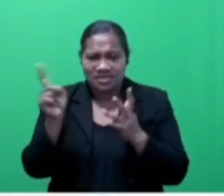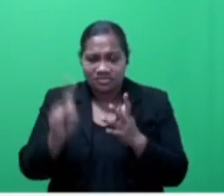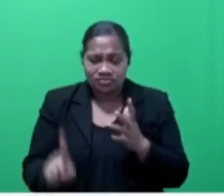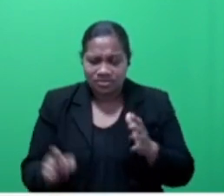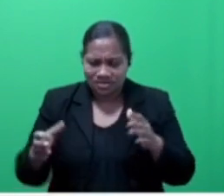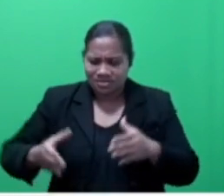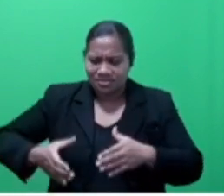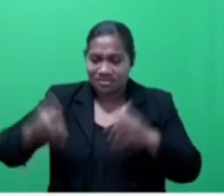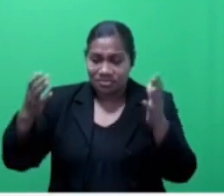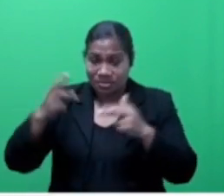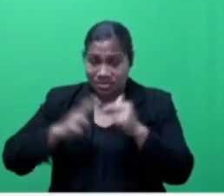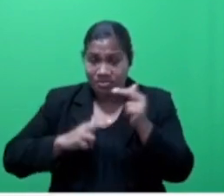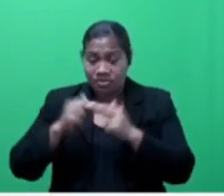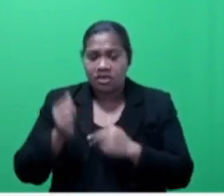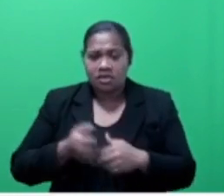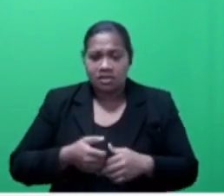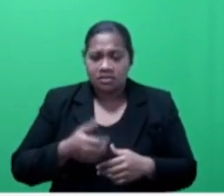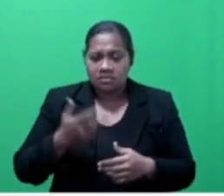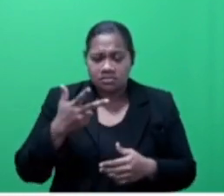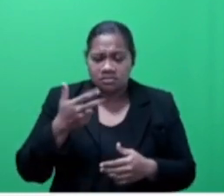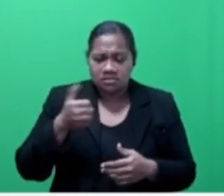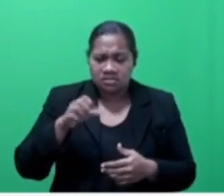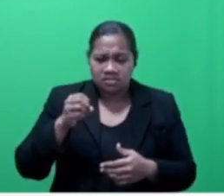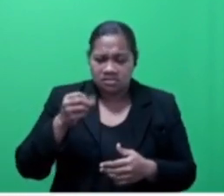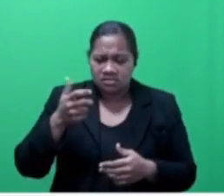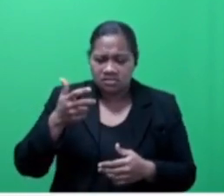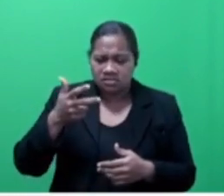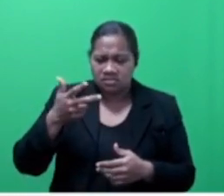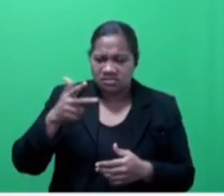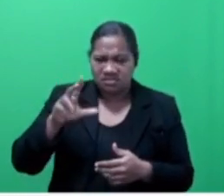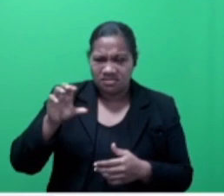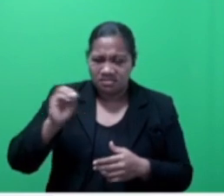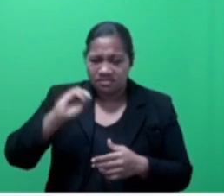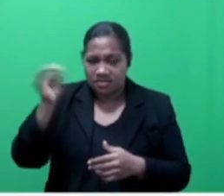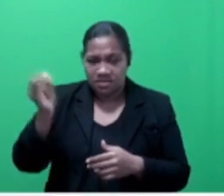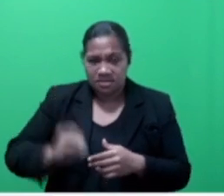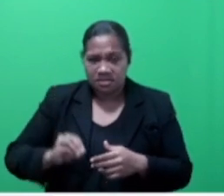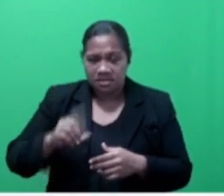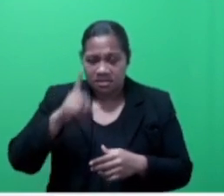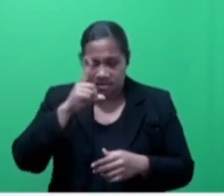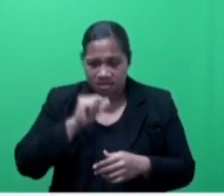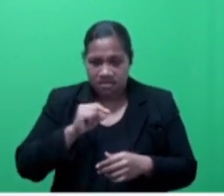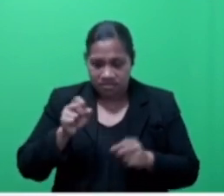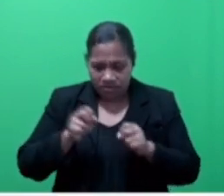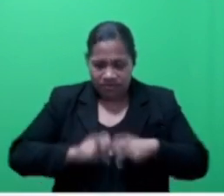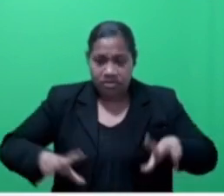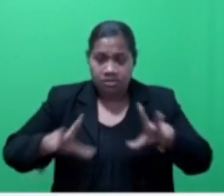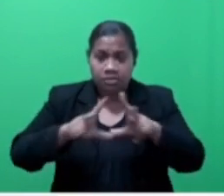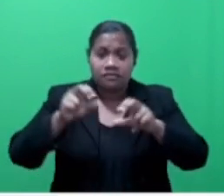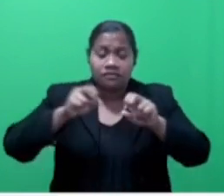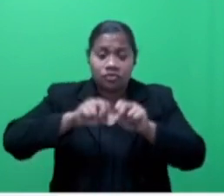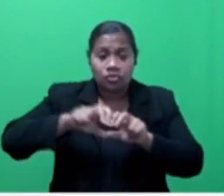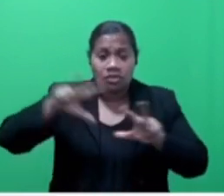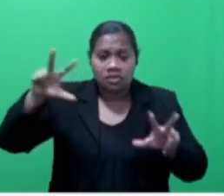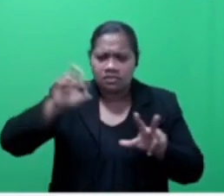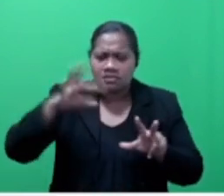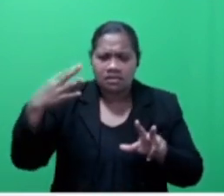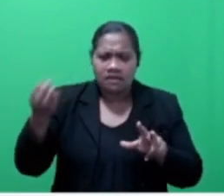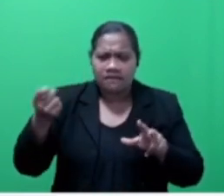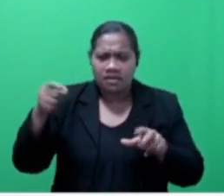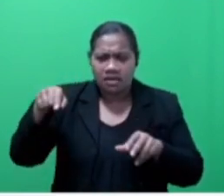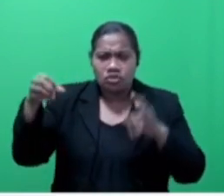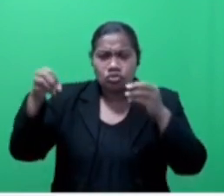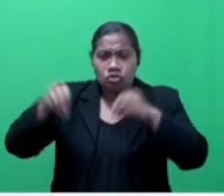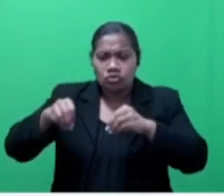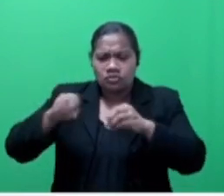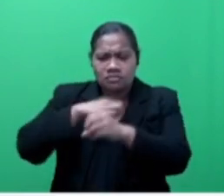to 65% of our energy needs on Viti Levu. Vanua Levu, of course, where he comes from, does not have that source of energy or that type of